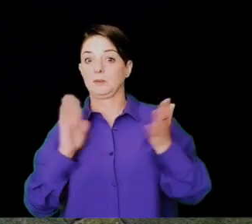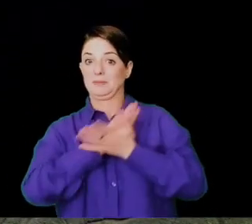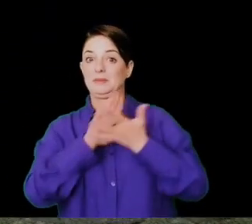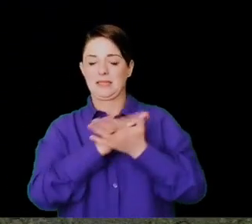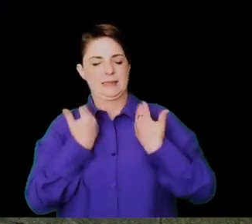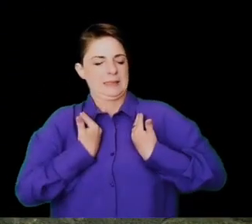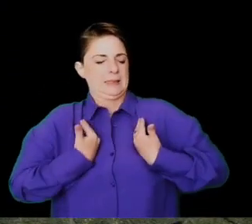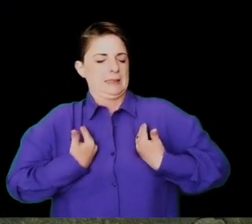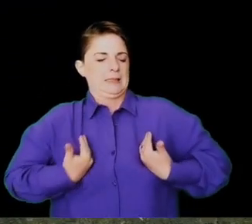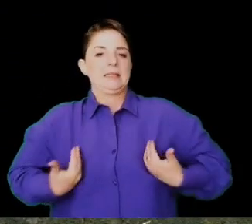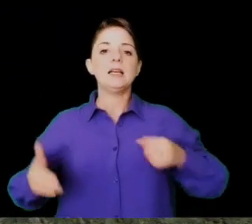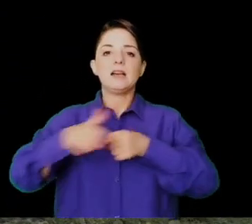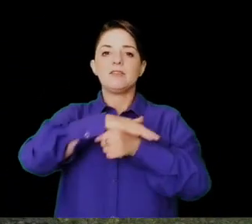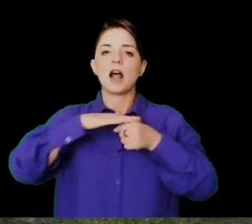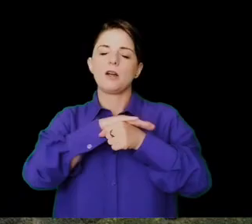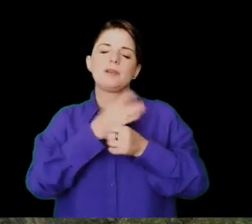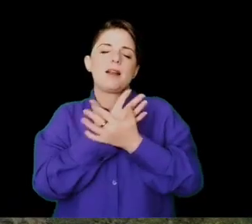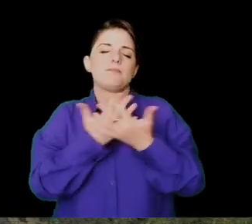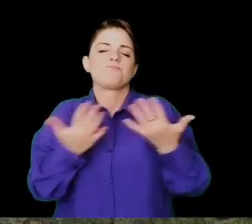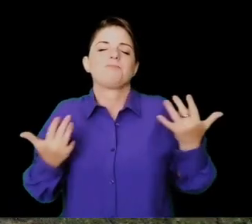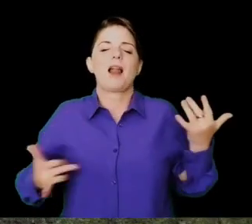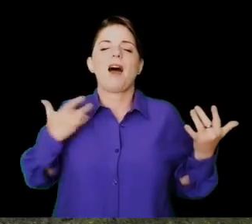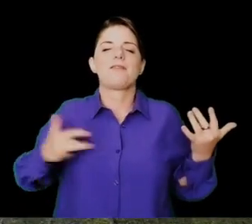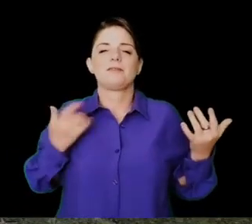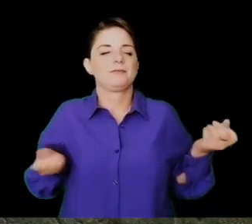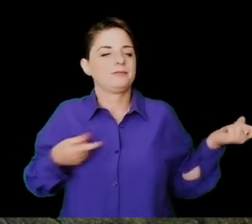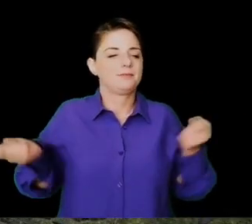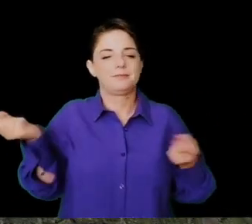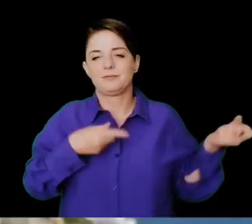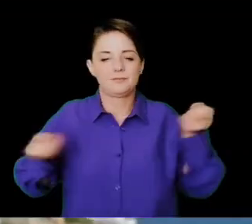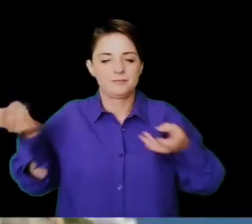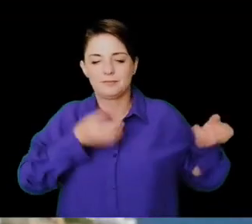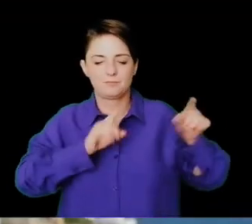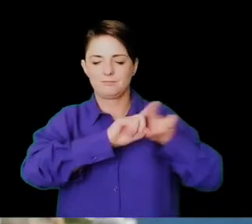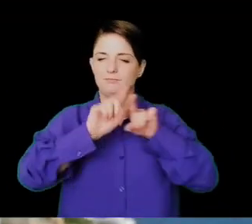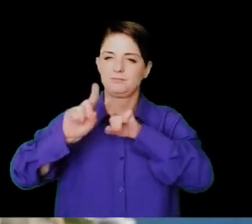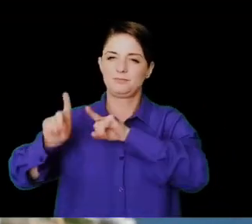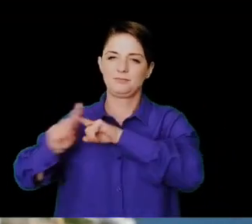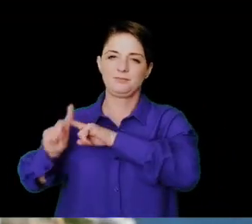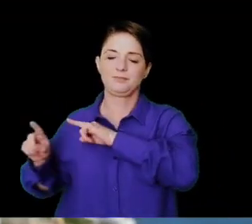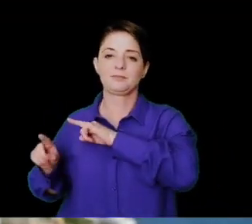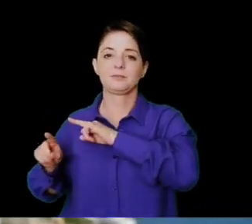Not surprisingly, this rich and complex marine environment is bursting with life.